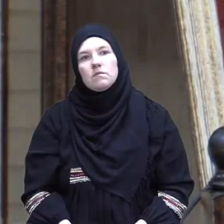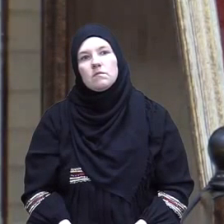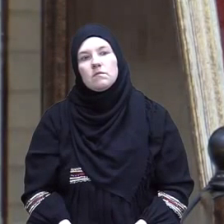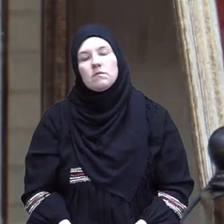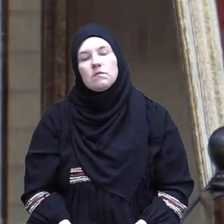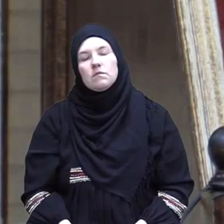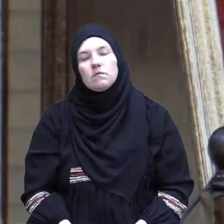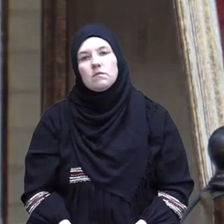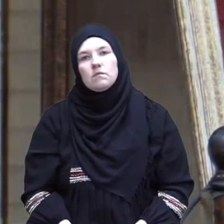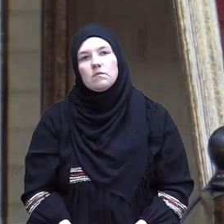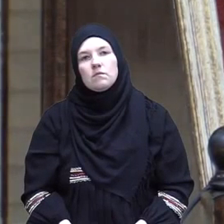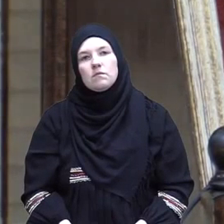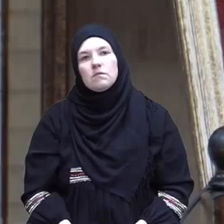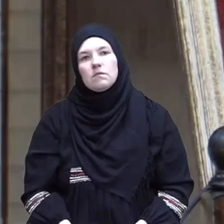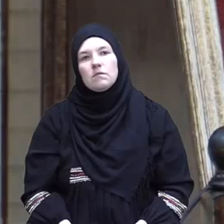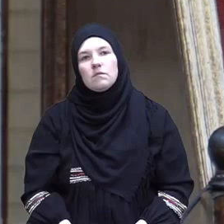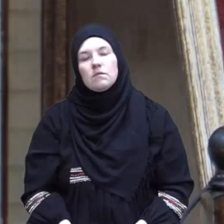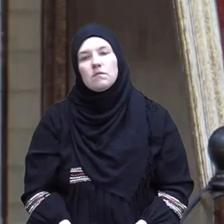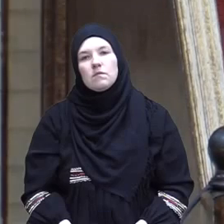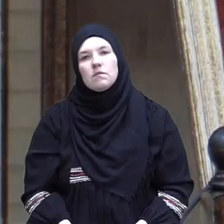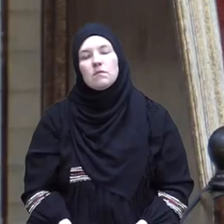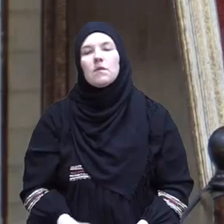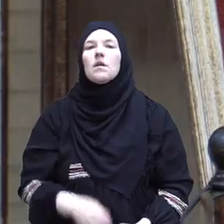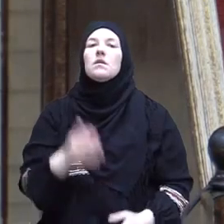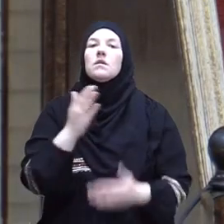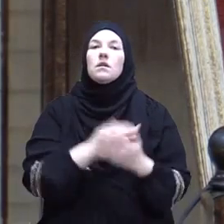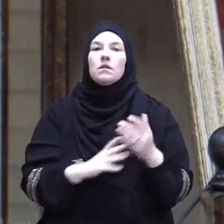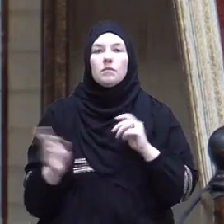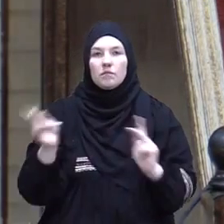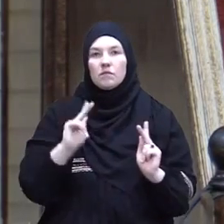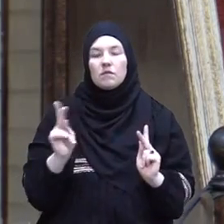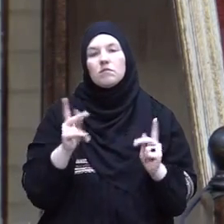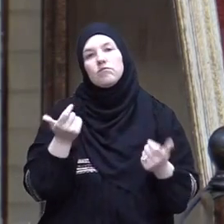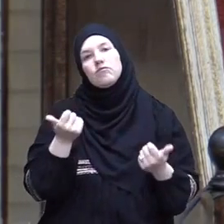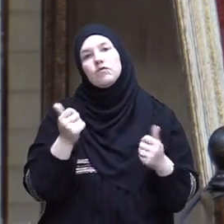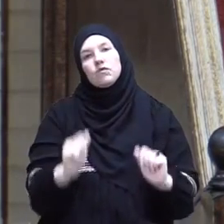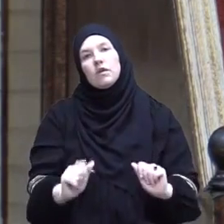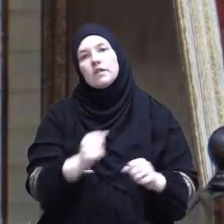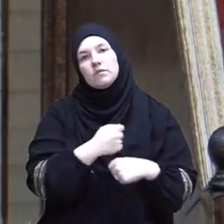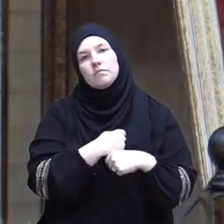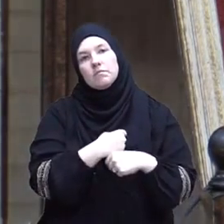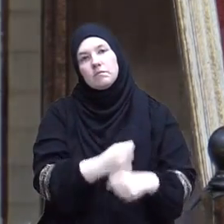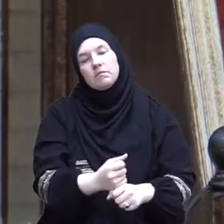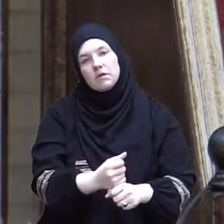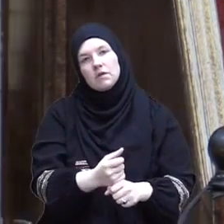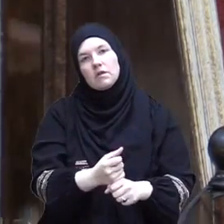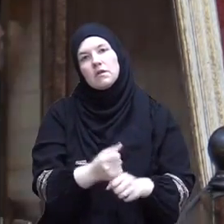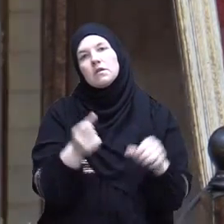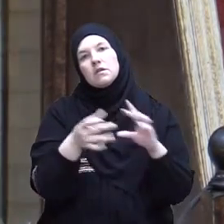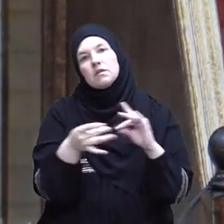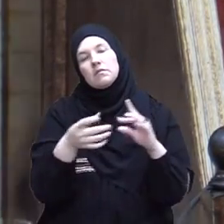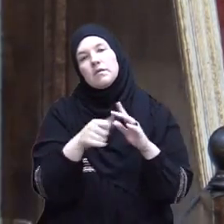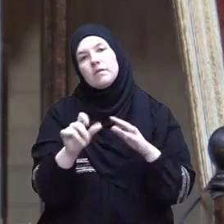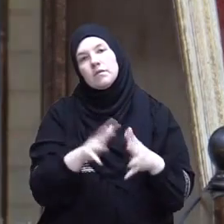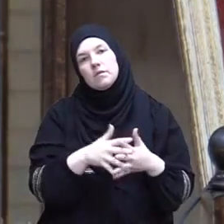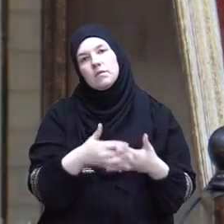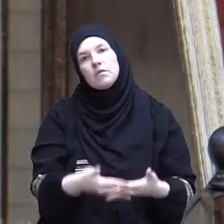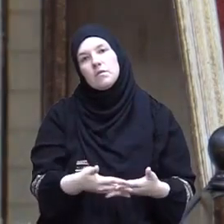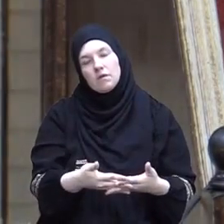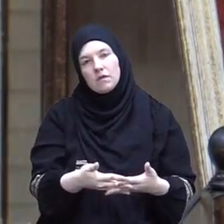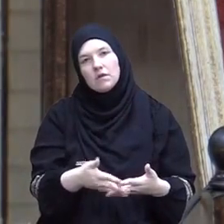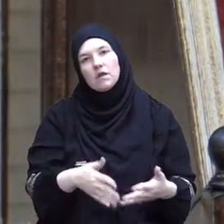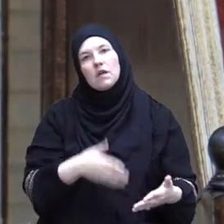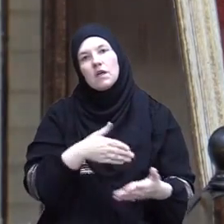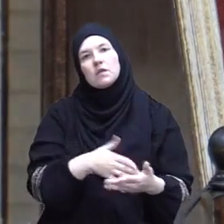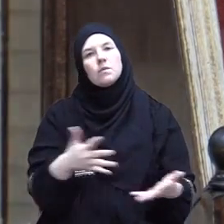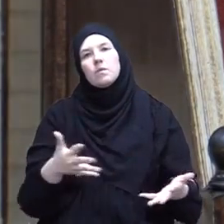get near. You see, some people try to make the statement of the Quran against what